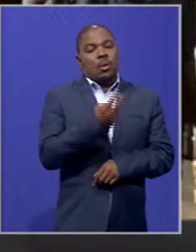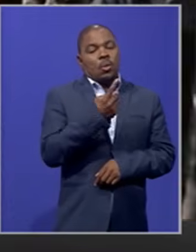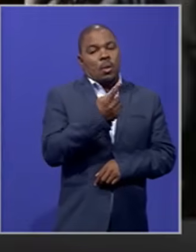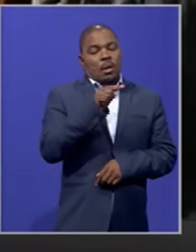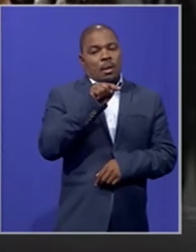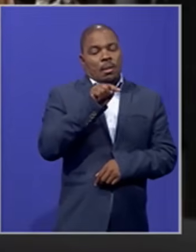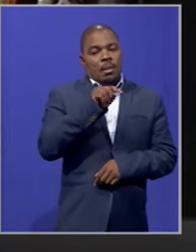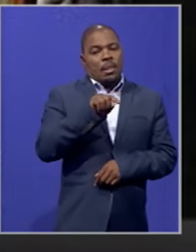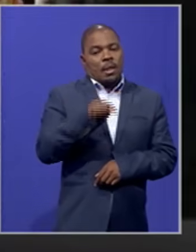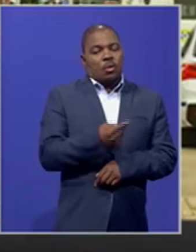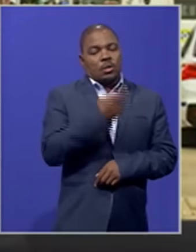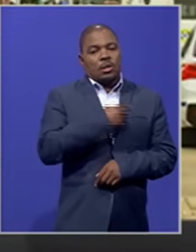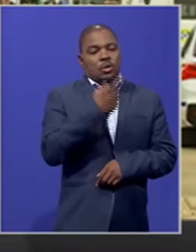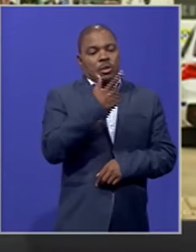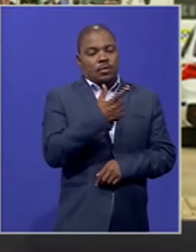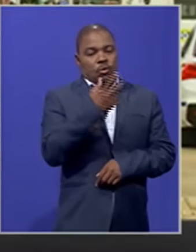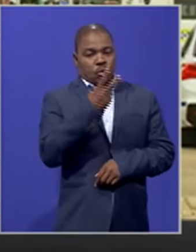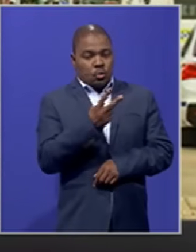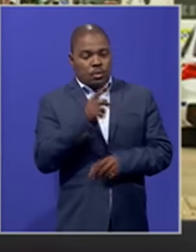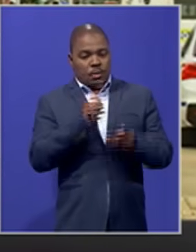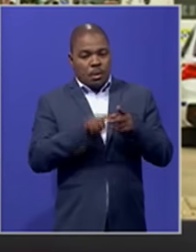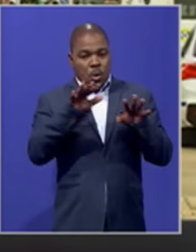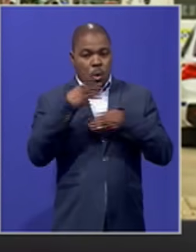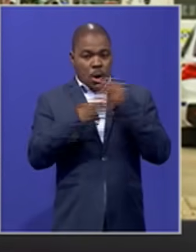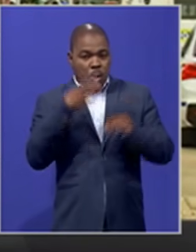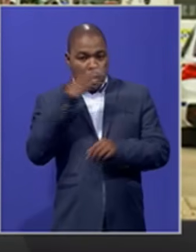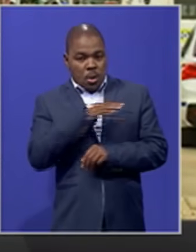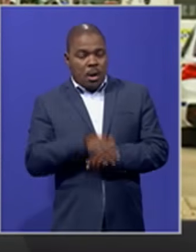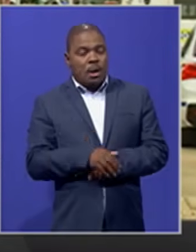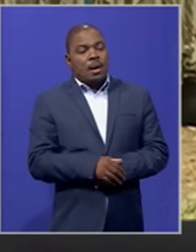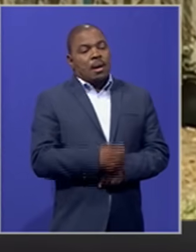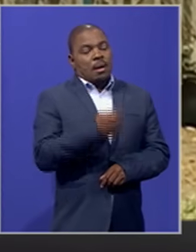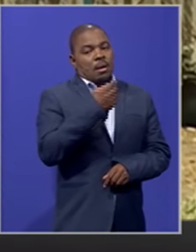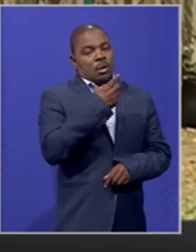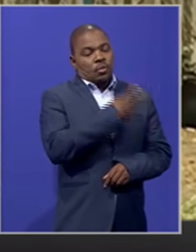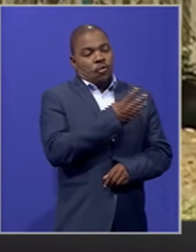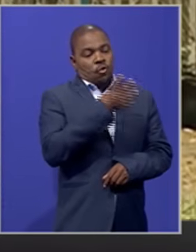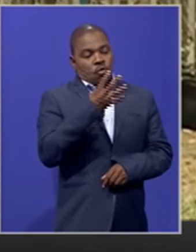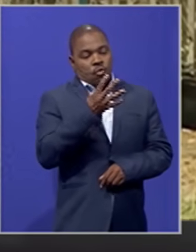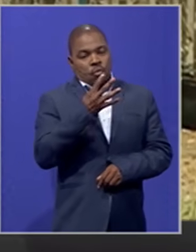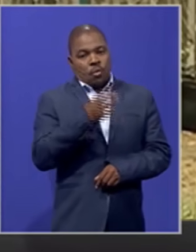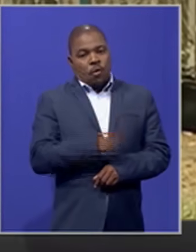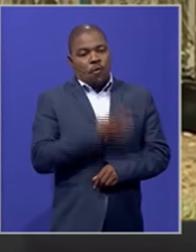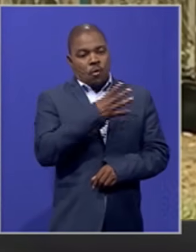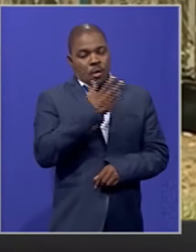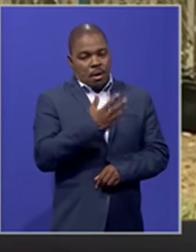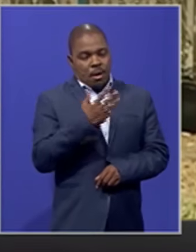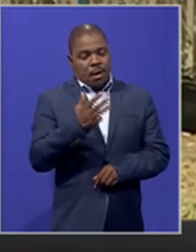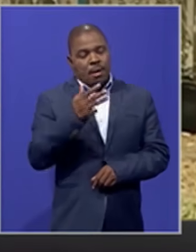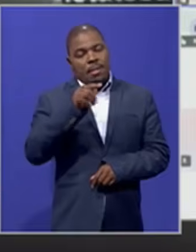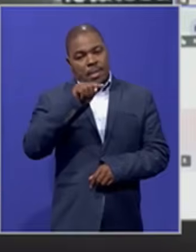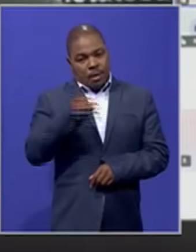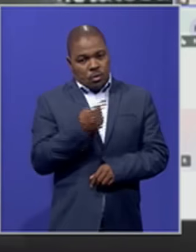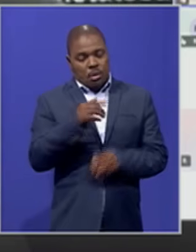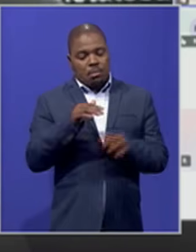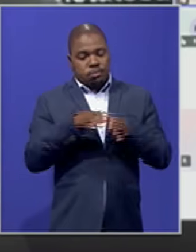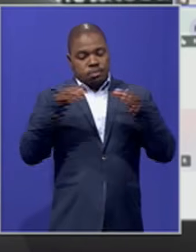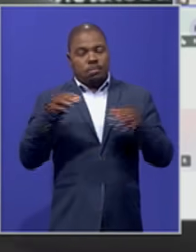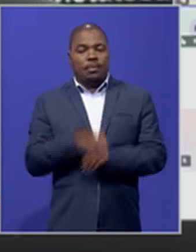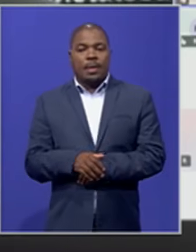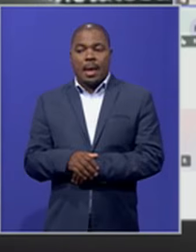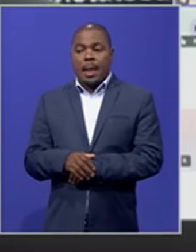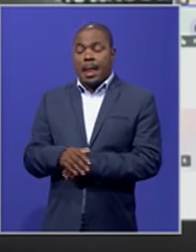172 mola palo ya bao ba šomago e oketšegile ka 44 nakong yeo. The numbers are still there indeed,